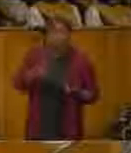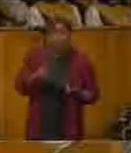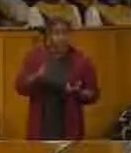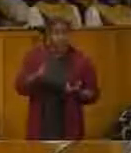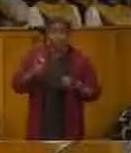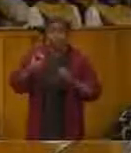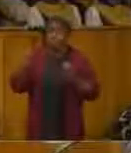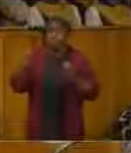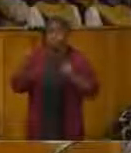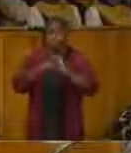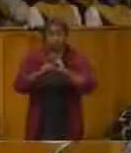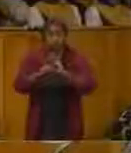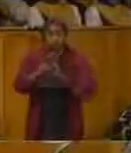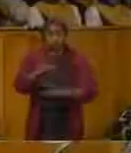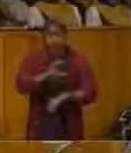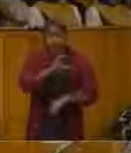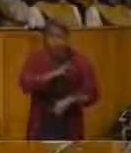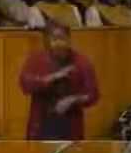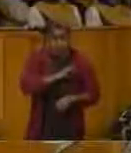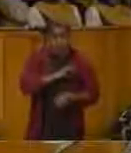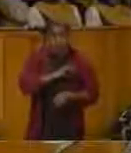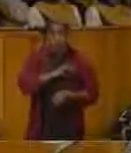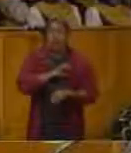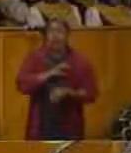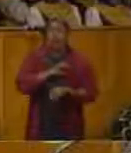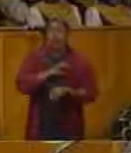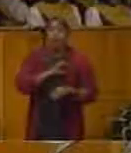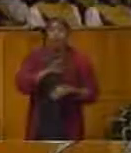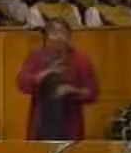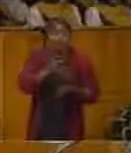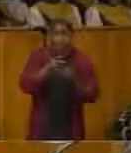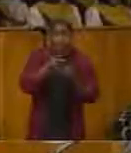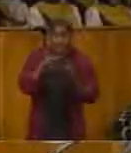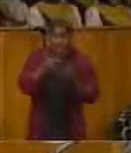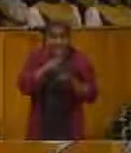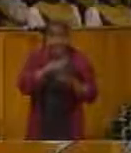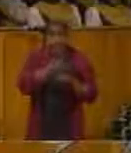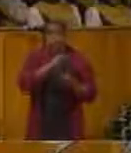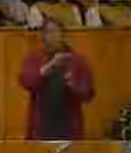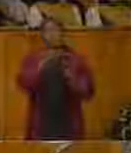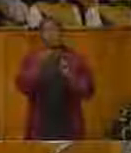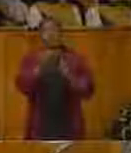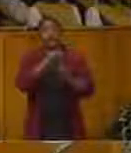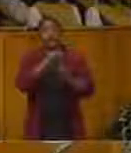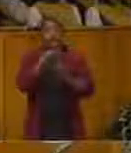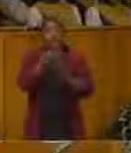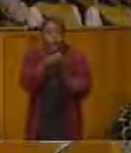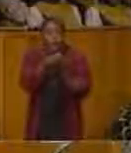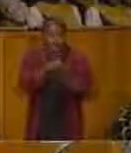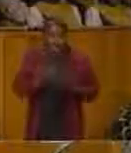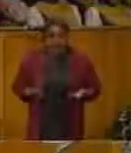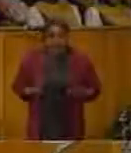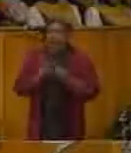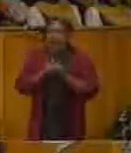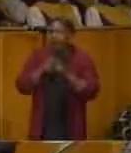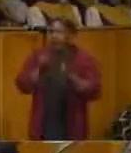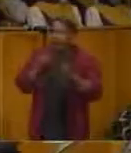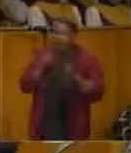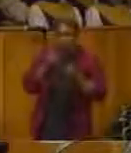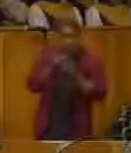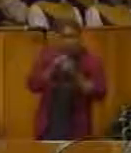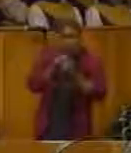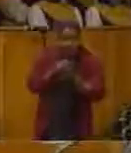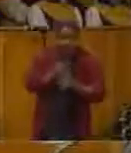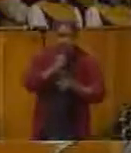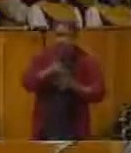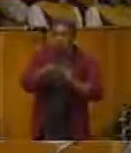you are than your position and your perspective on money. How you handle money reveals